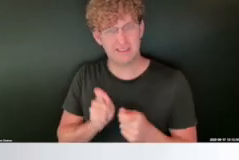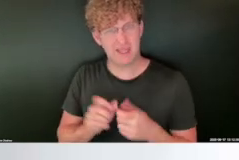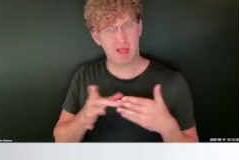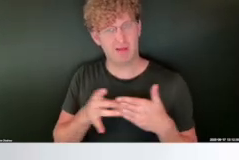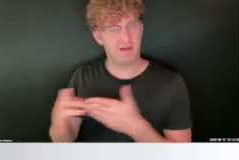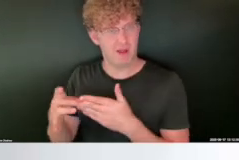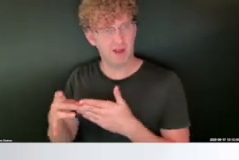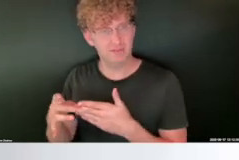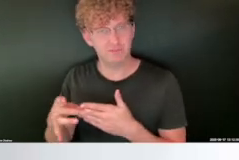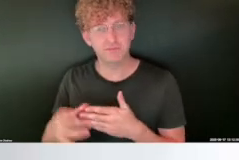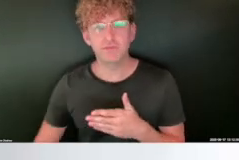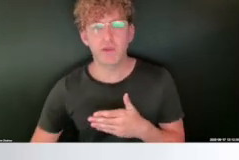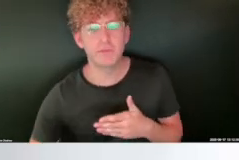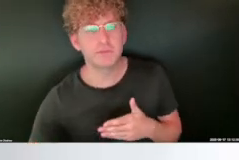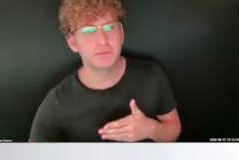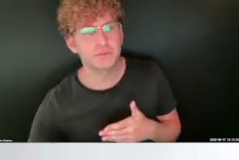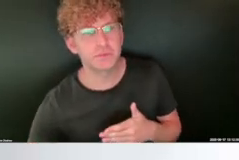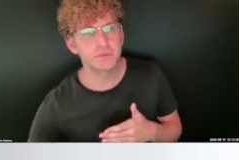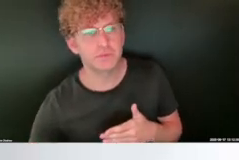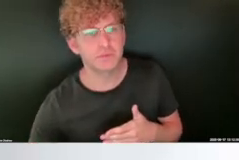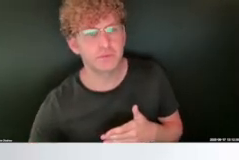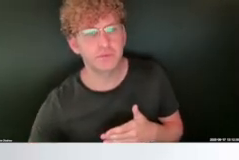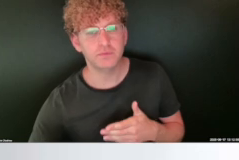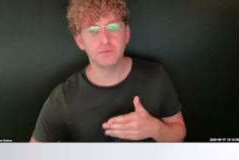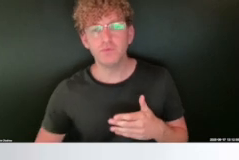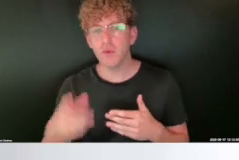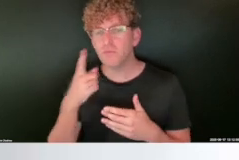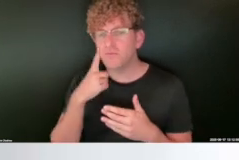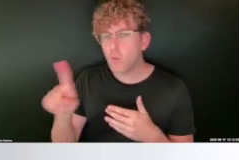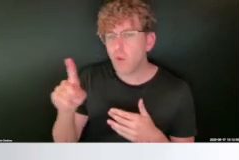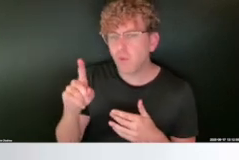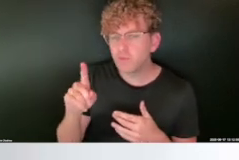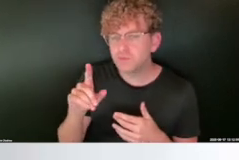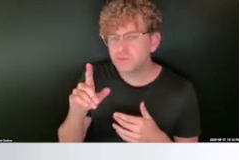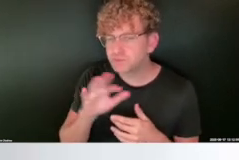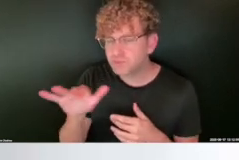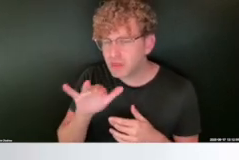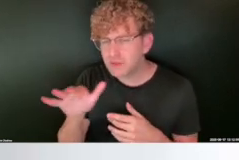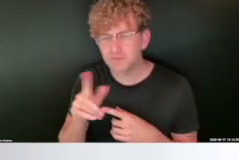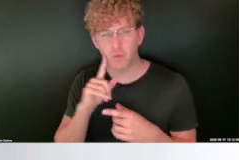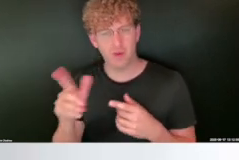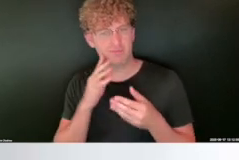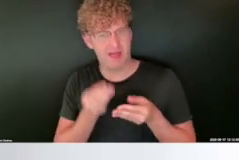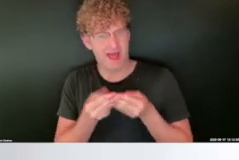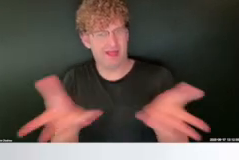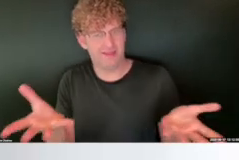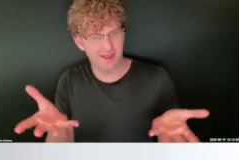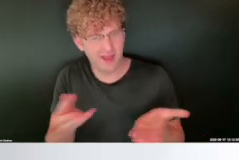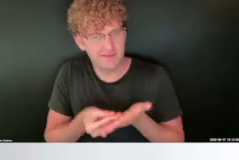or assign any funds appropriated or designated to it by the legislature annually through the state